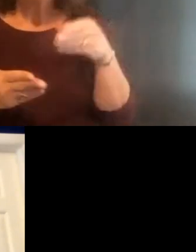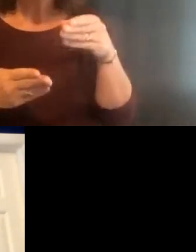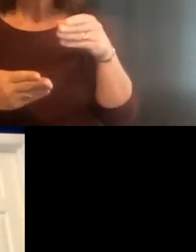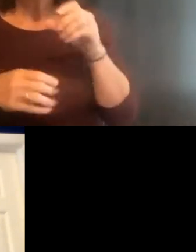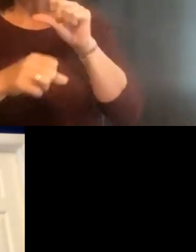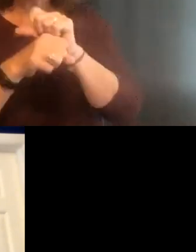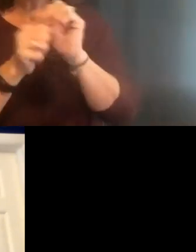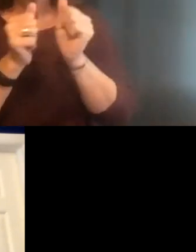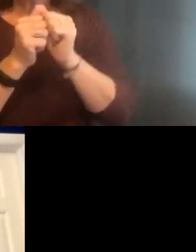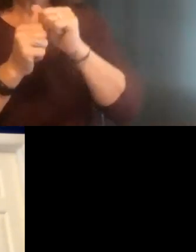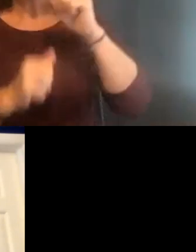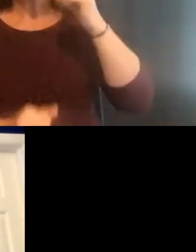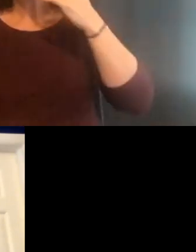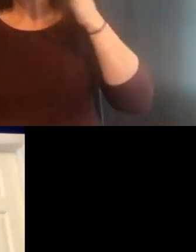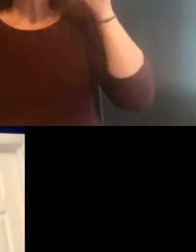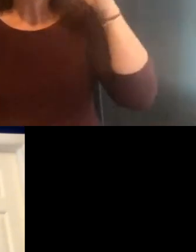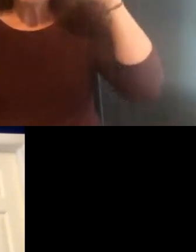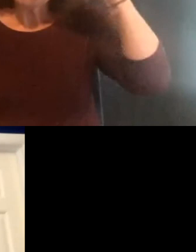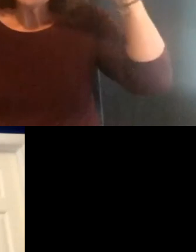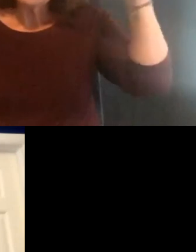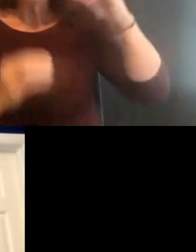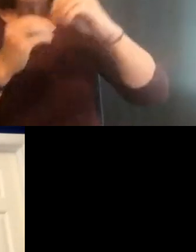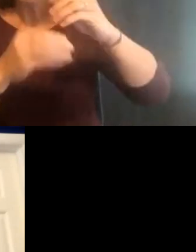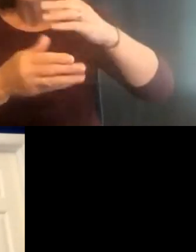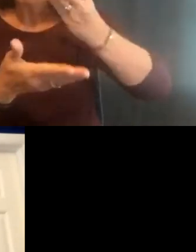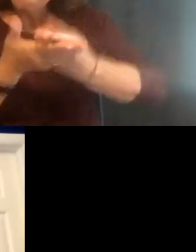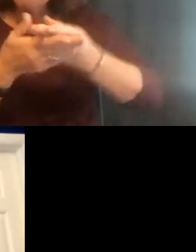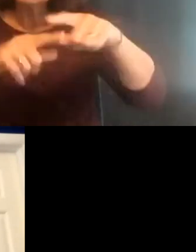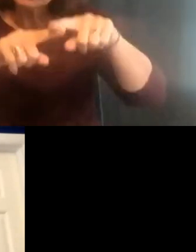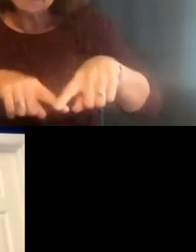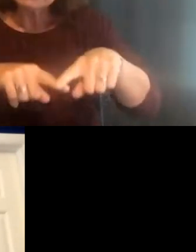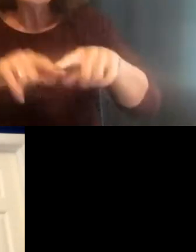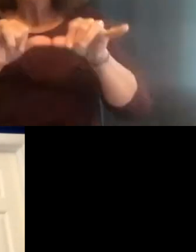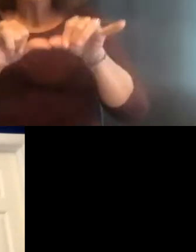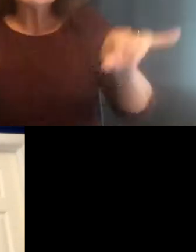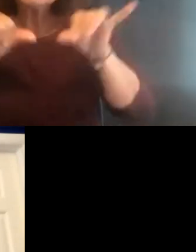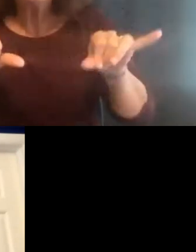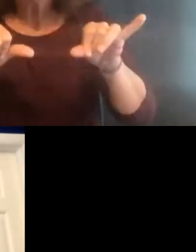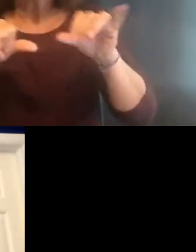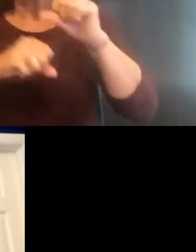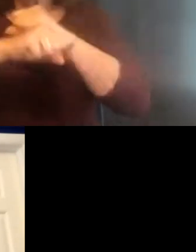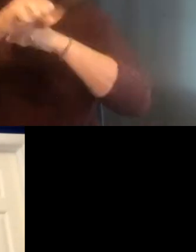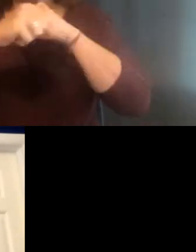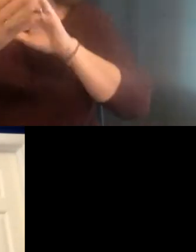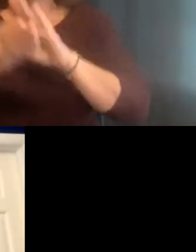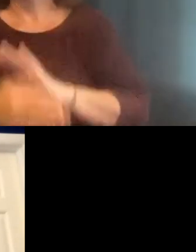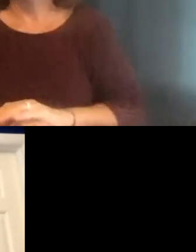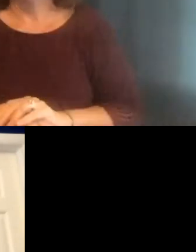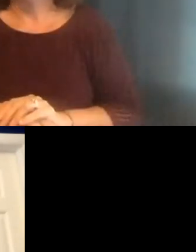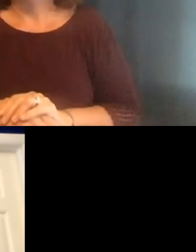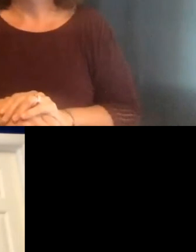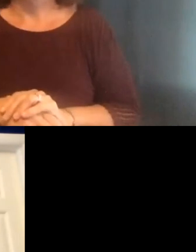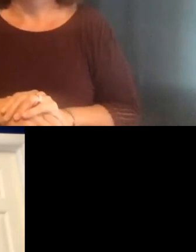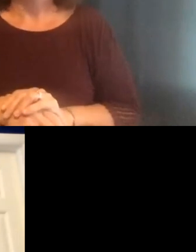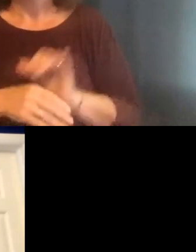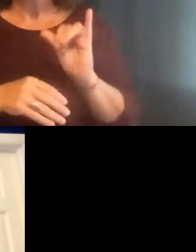a more evidence-based and more kind of consistent and structured approach that fits within kind of more